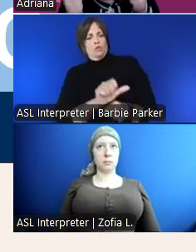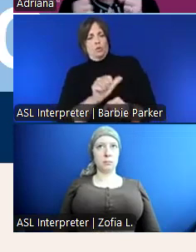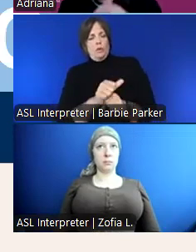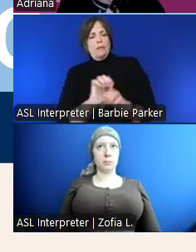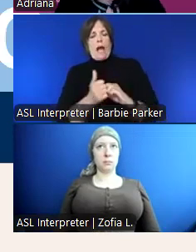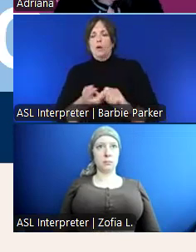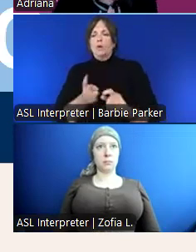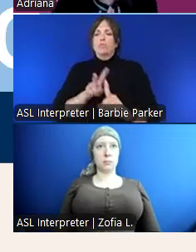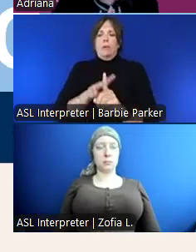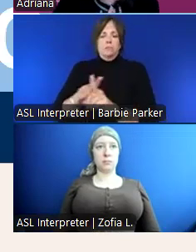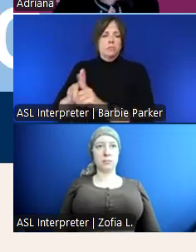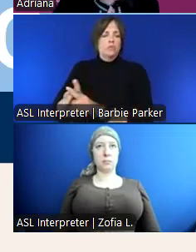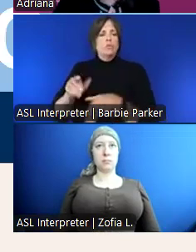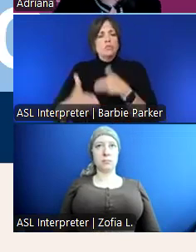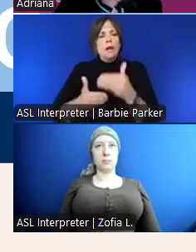processes and programs as well.